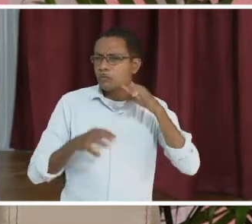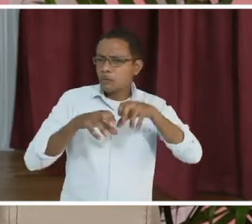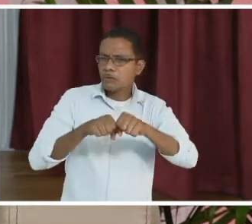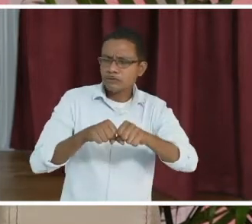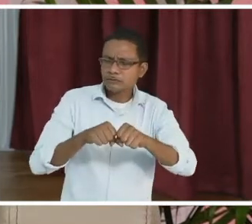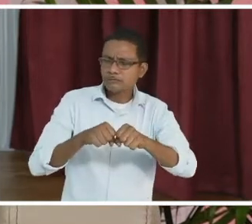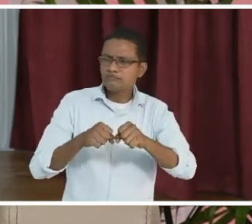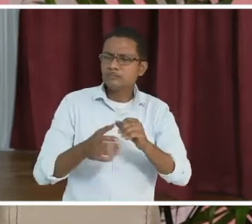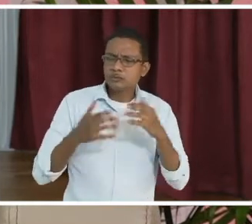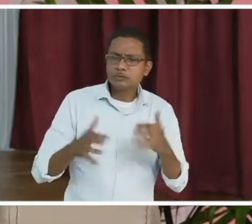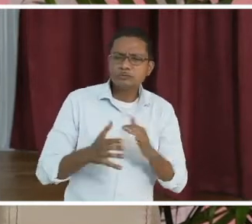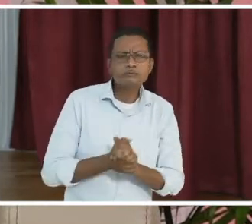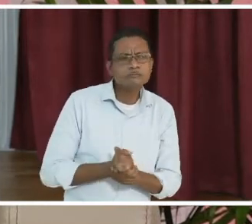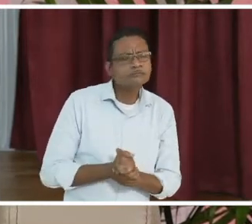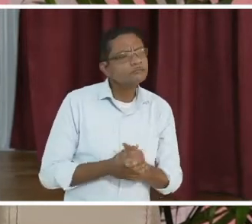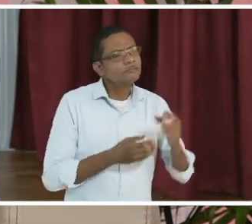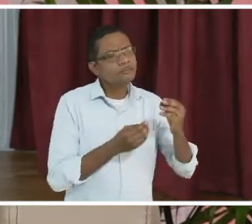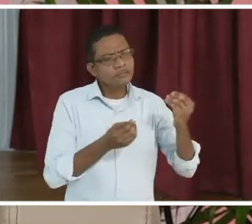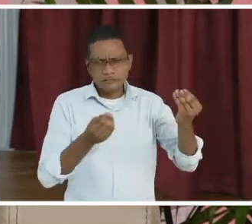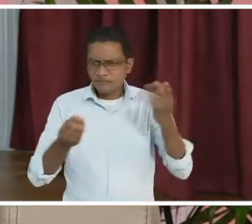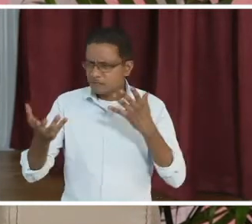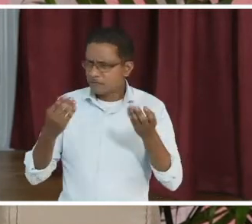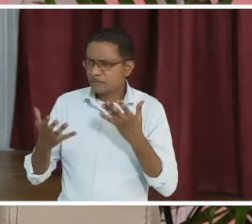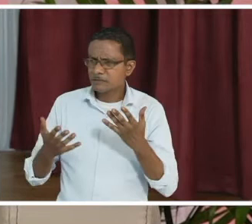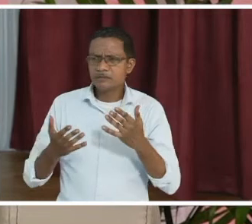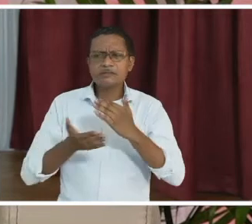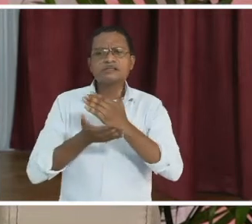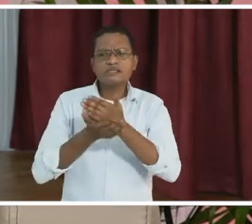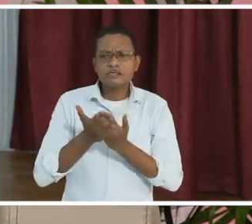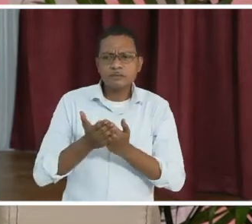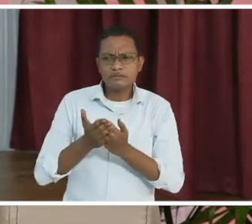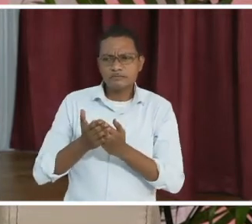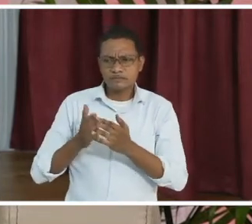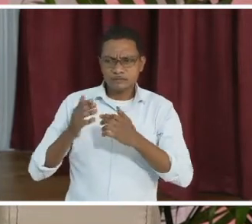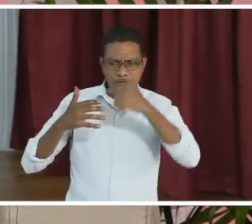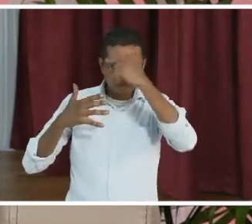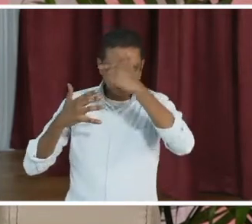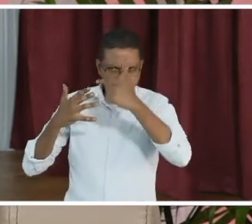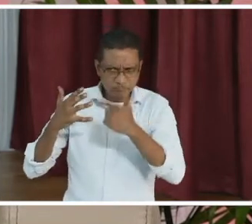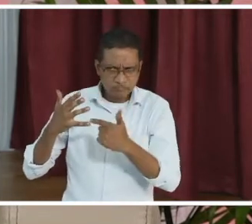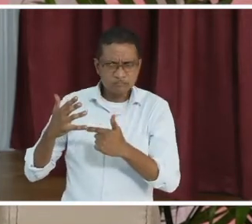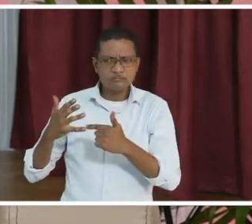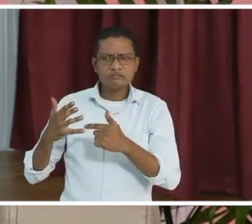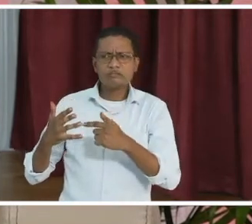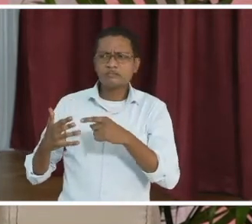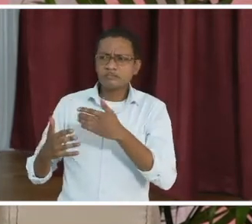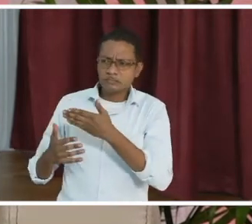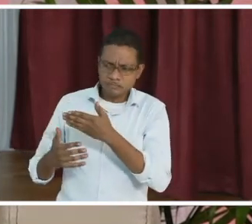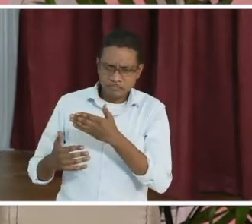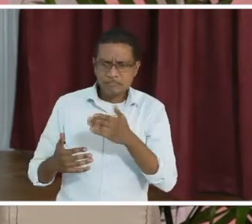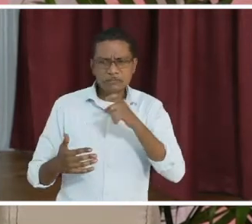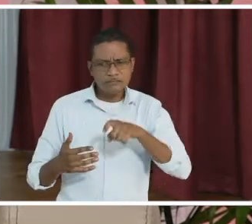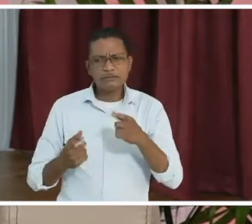level, some of the criteria that you have to therefore look forward to. Of course, ranges and financial situations differ,